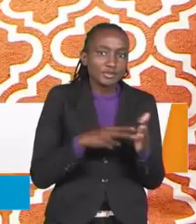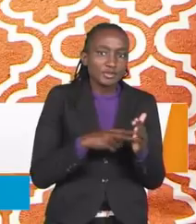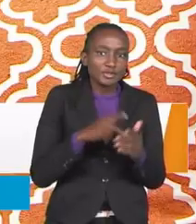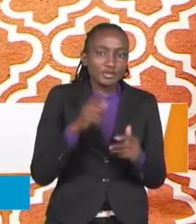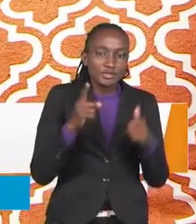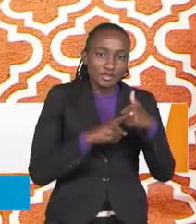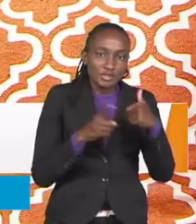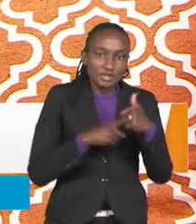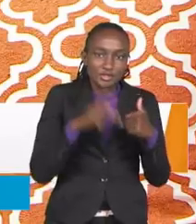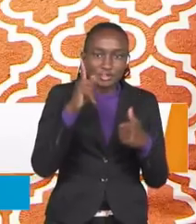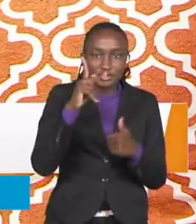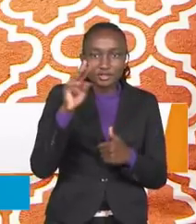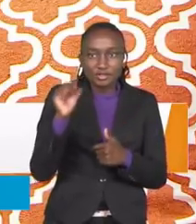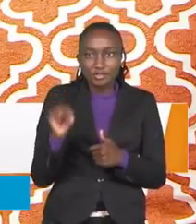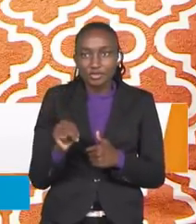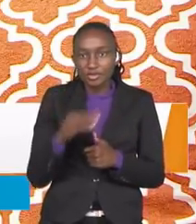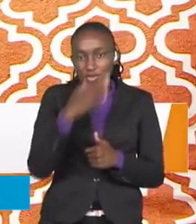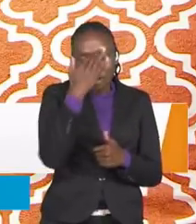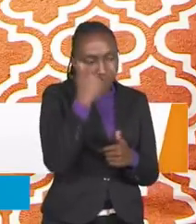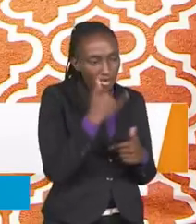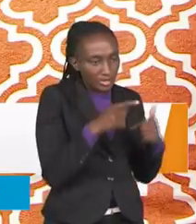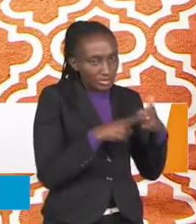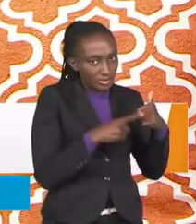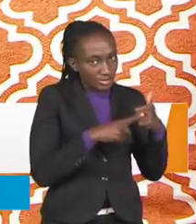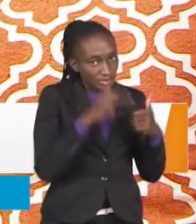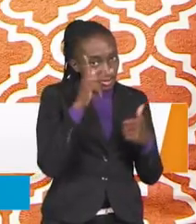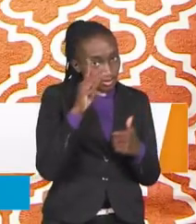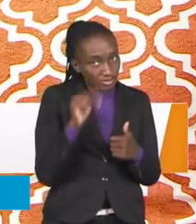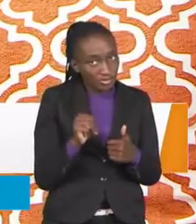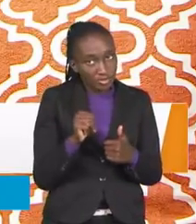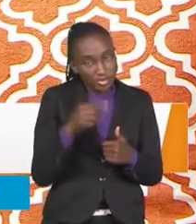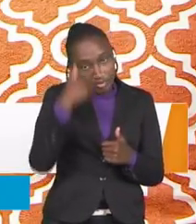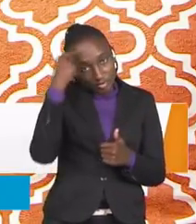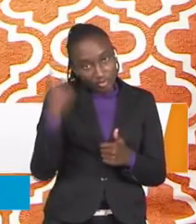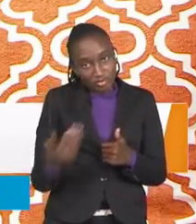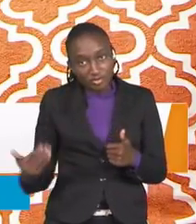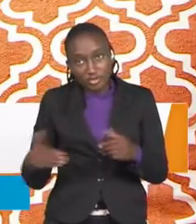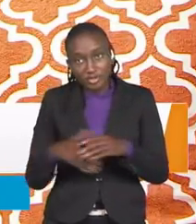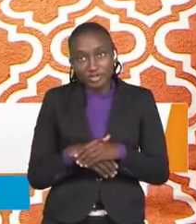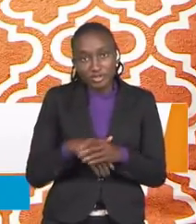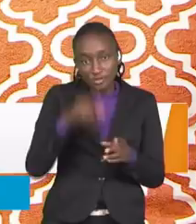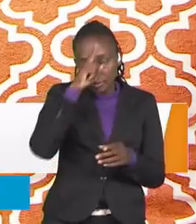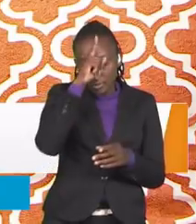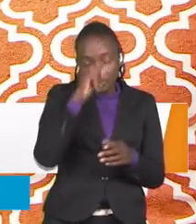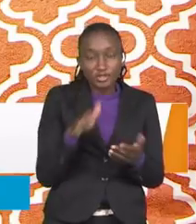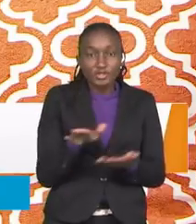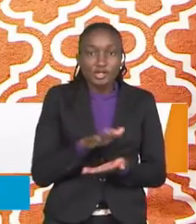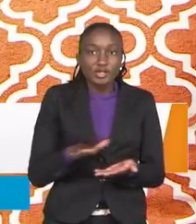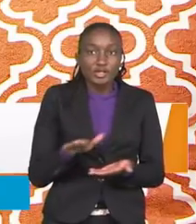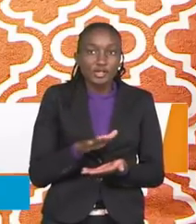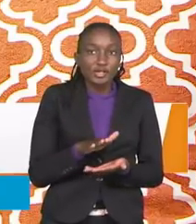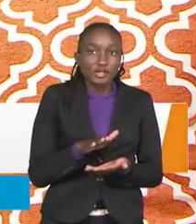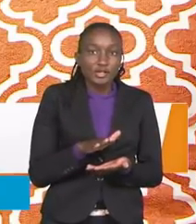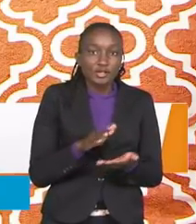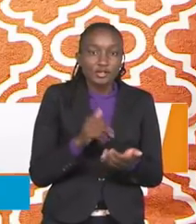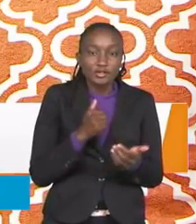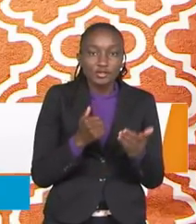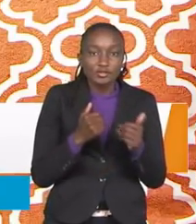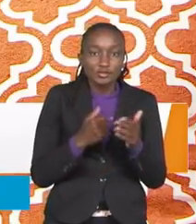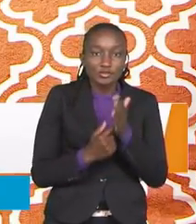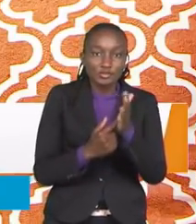6 kilometers. Why 6 kilometers? Because children in the rural areas, it's